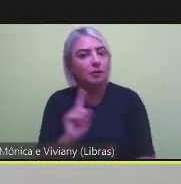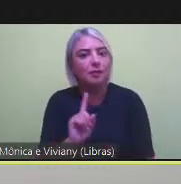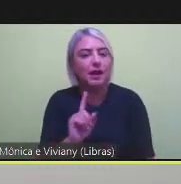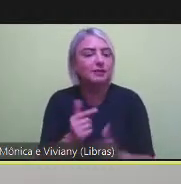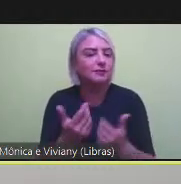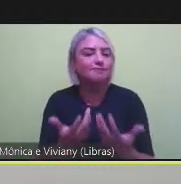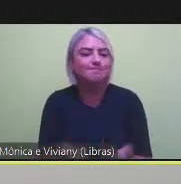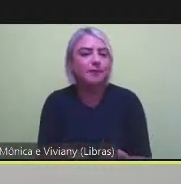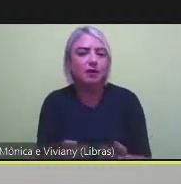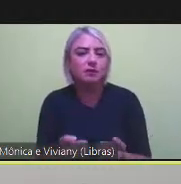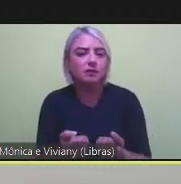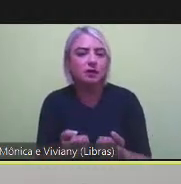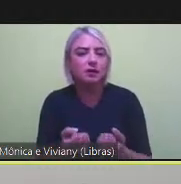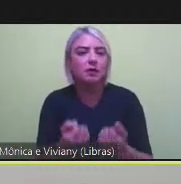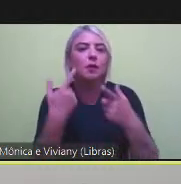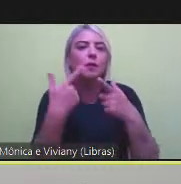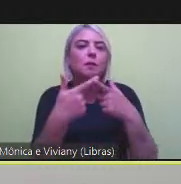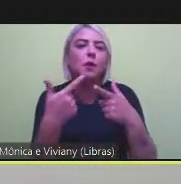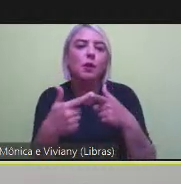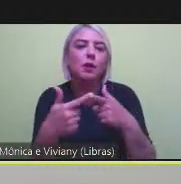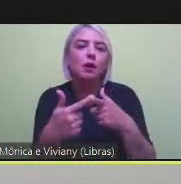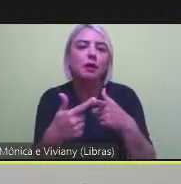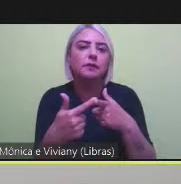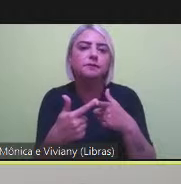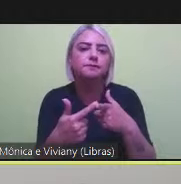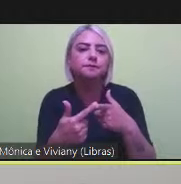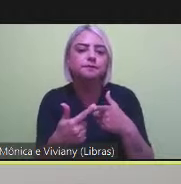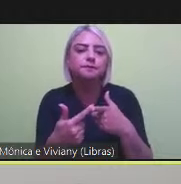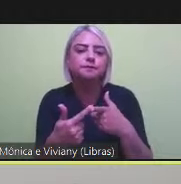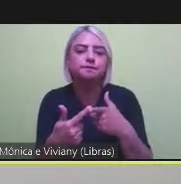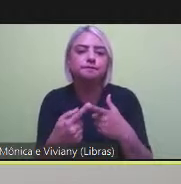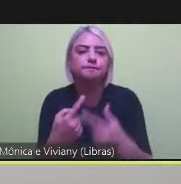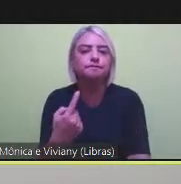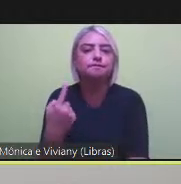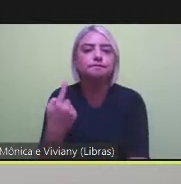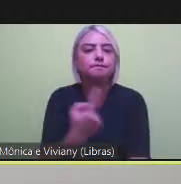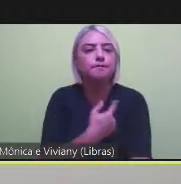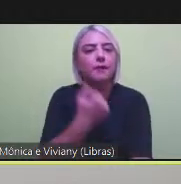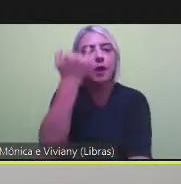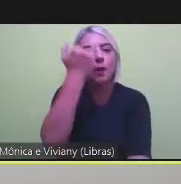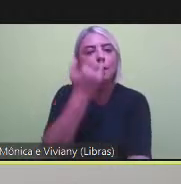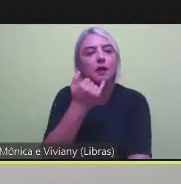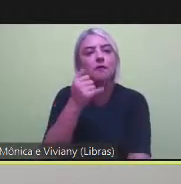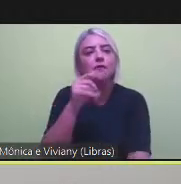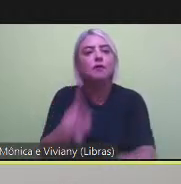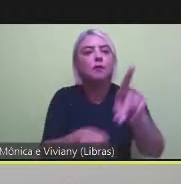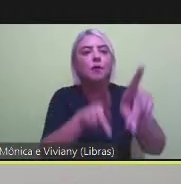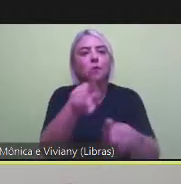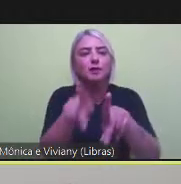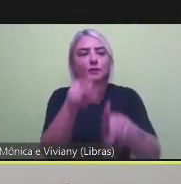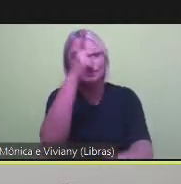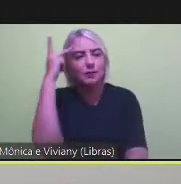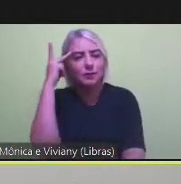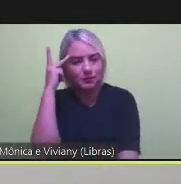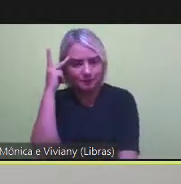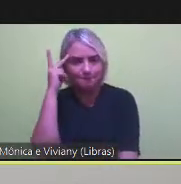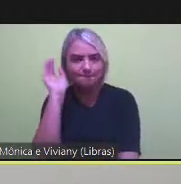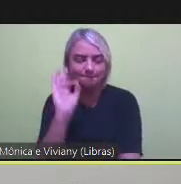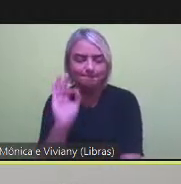programs. However, we do not adhere due to our populational